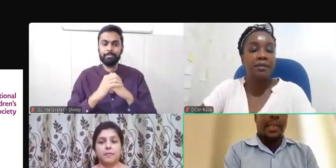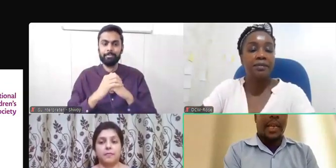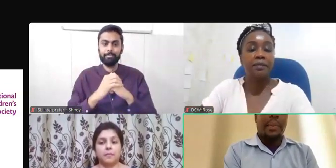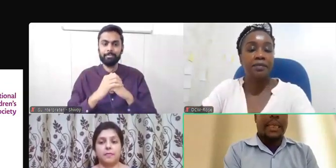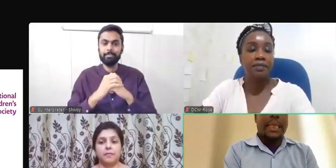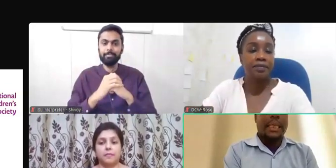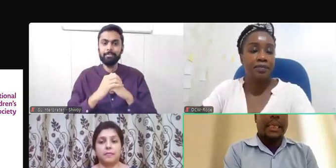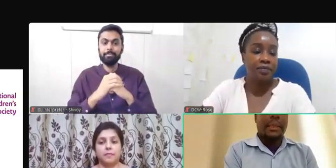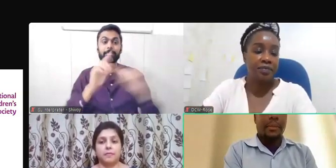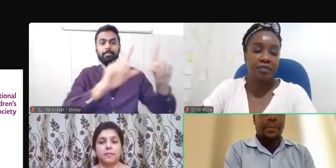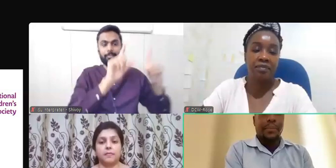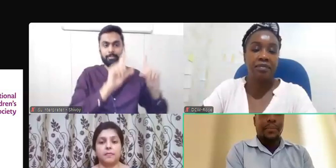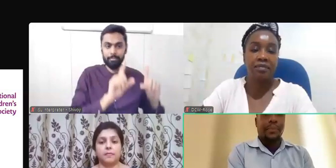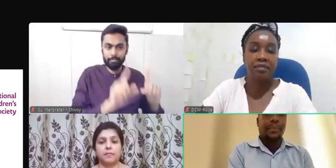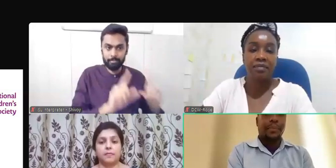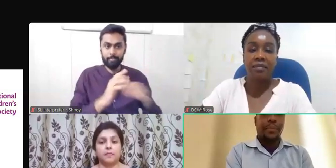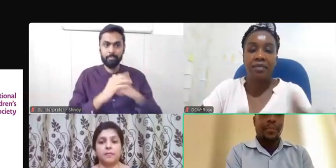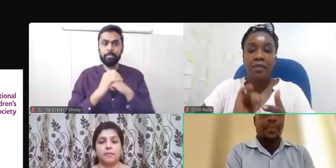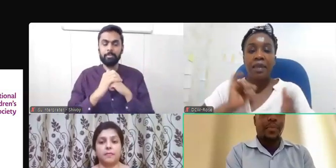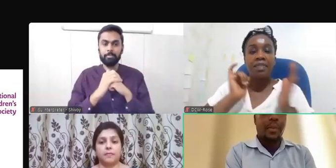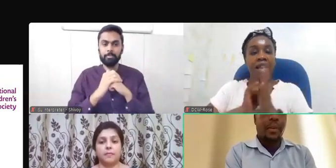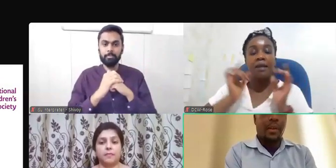The next slide, please.